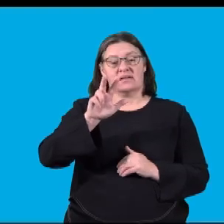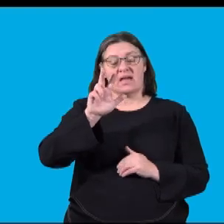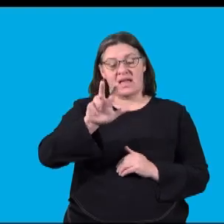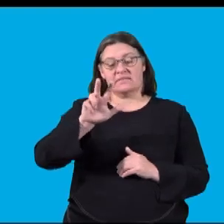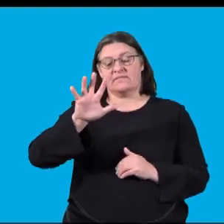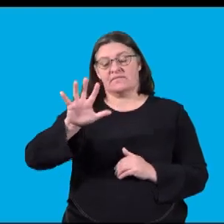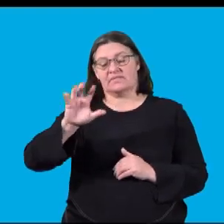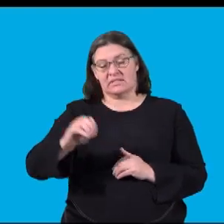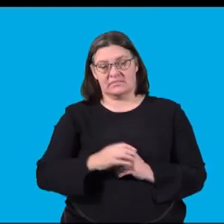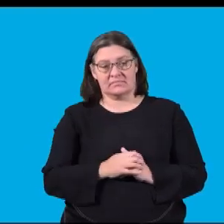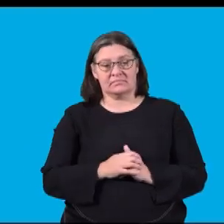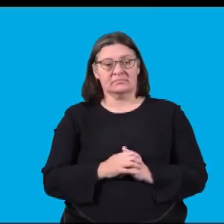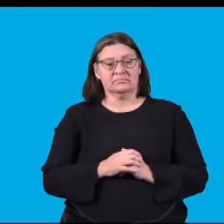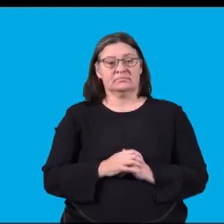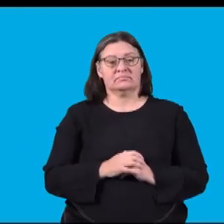278,850.